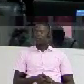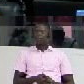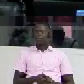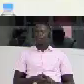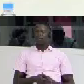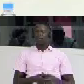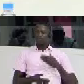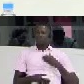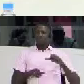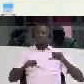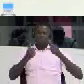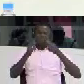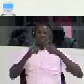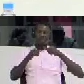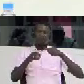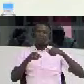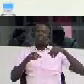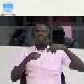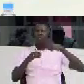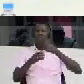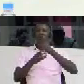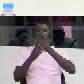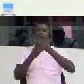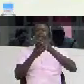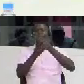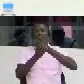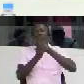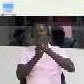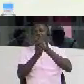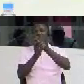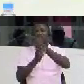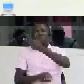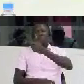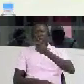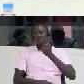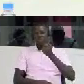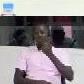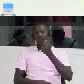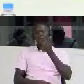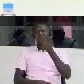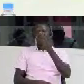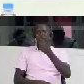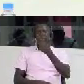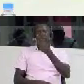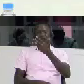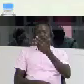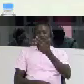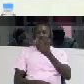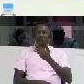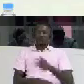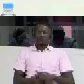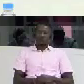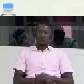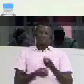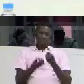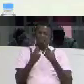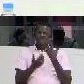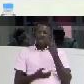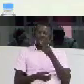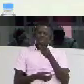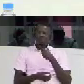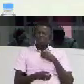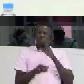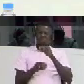1979. In 1979. Tell us how you did your recruitment training and how